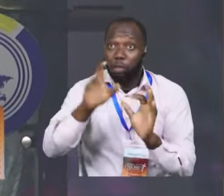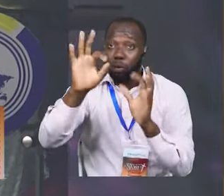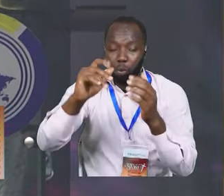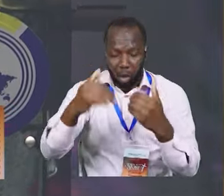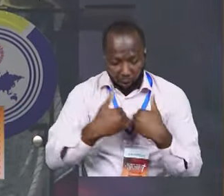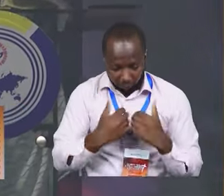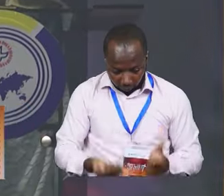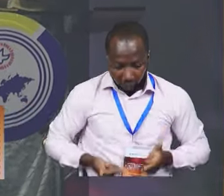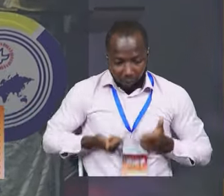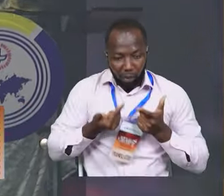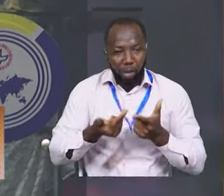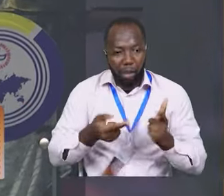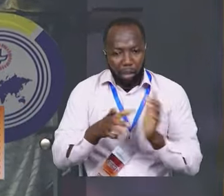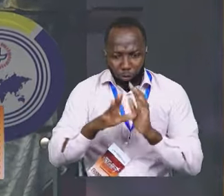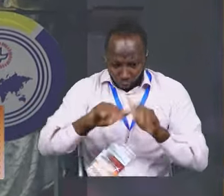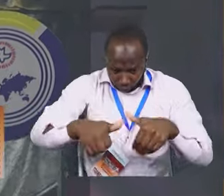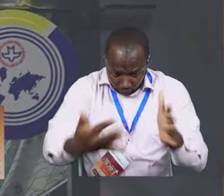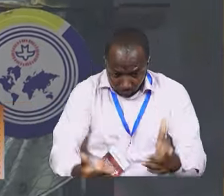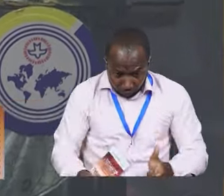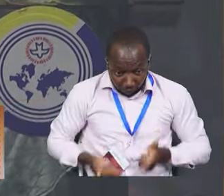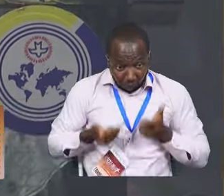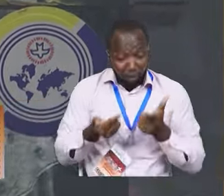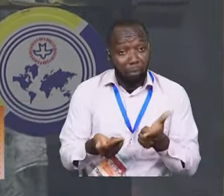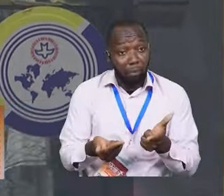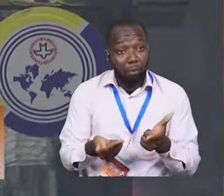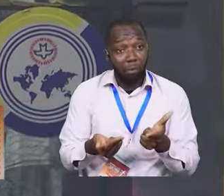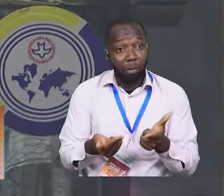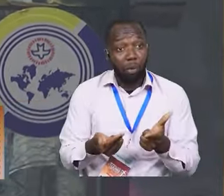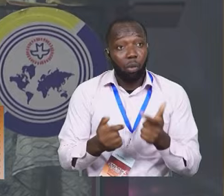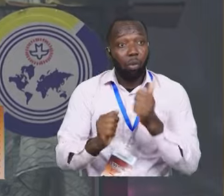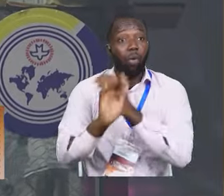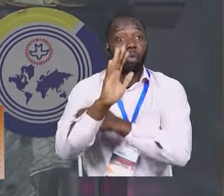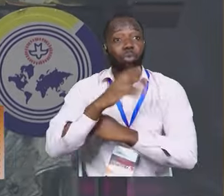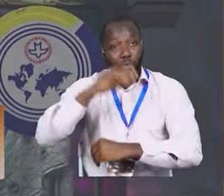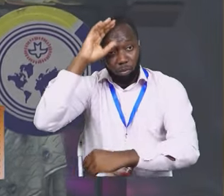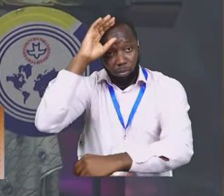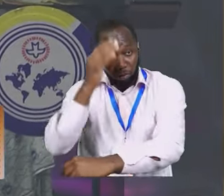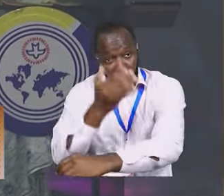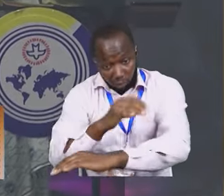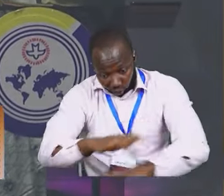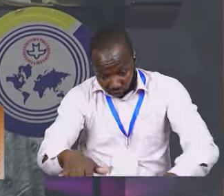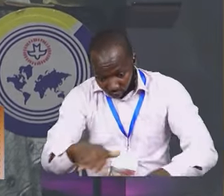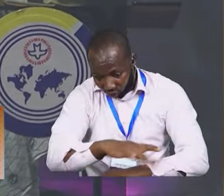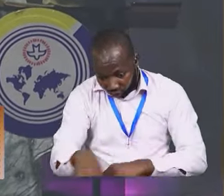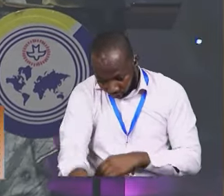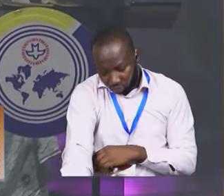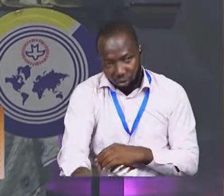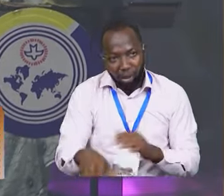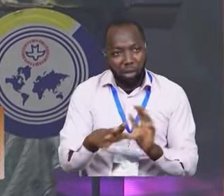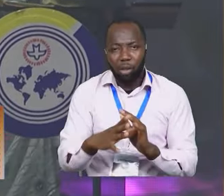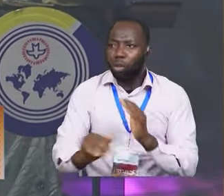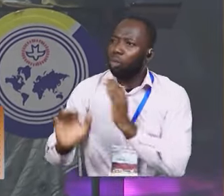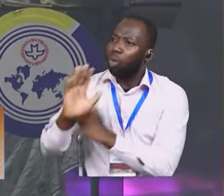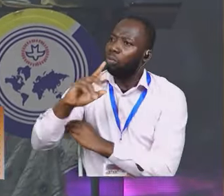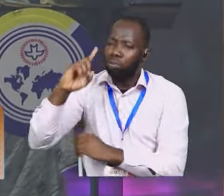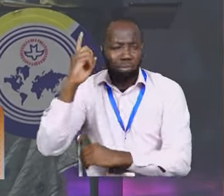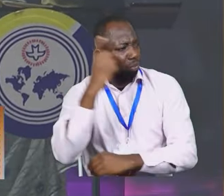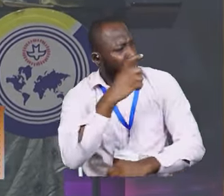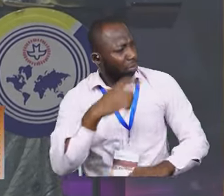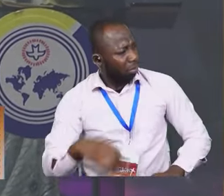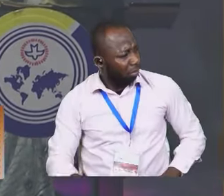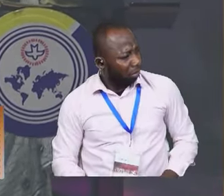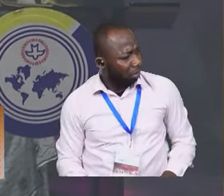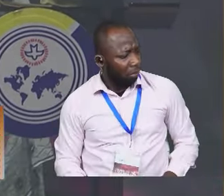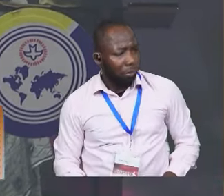and you have life now and you give life, this is your child, God. And God asked